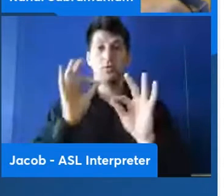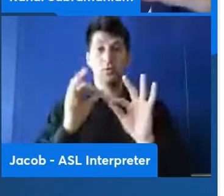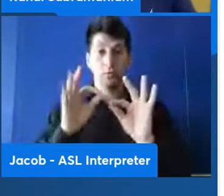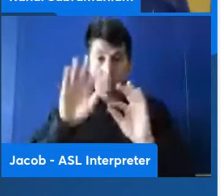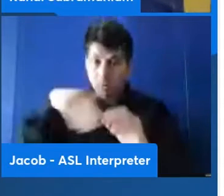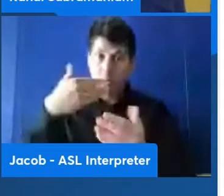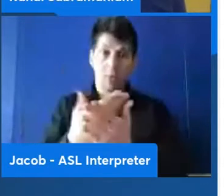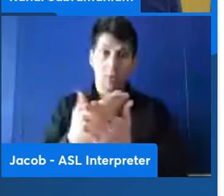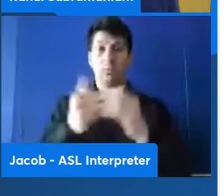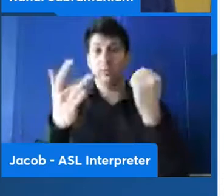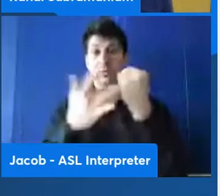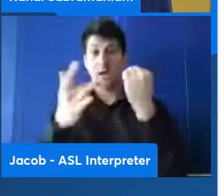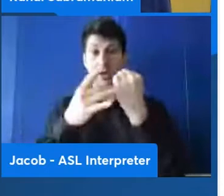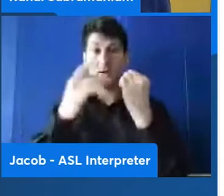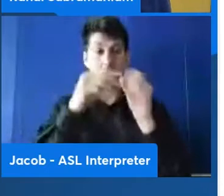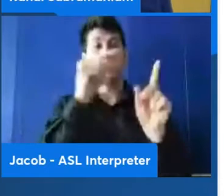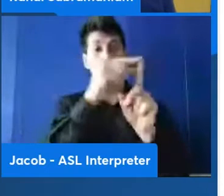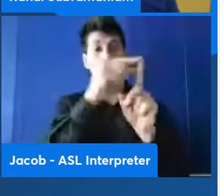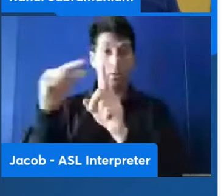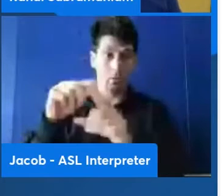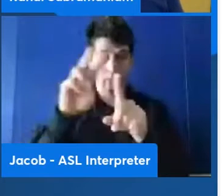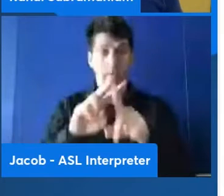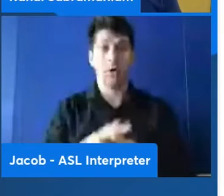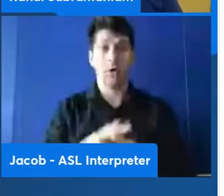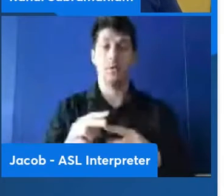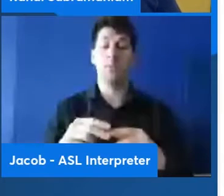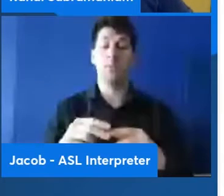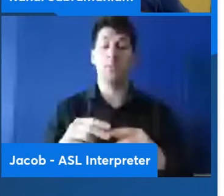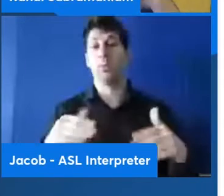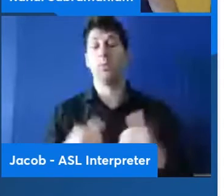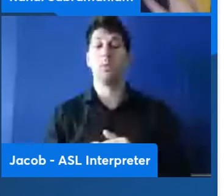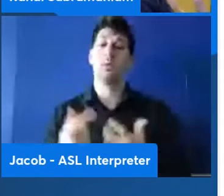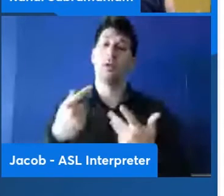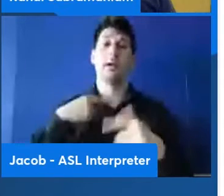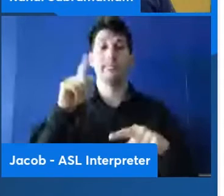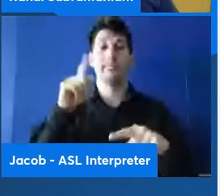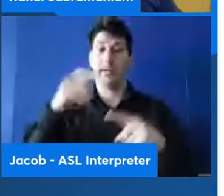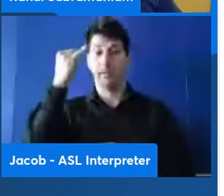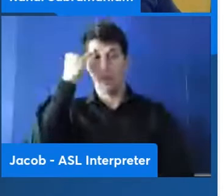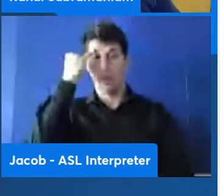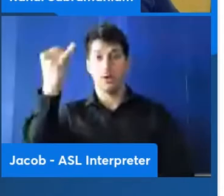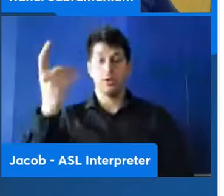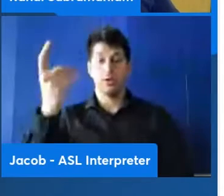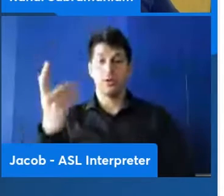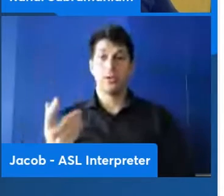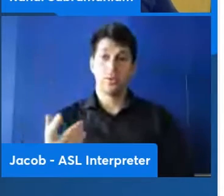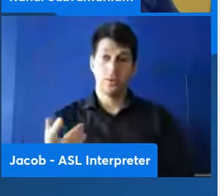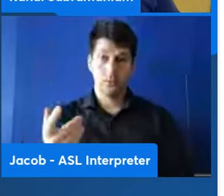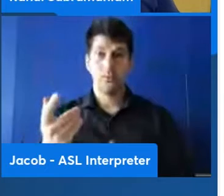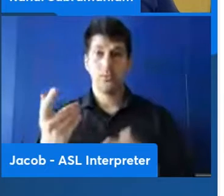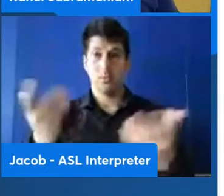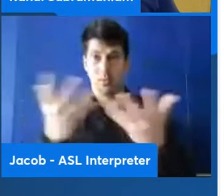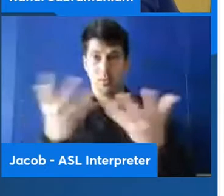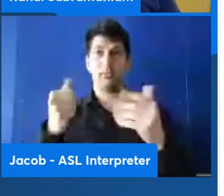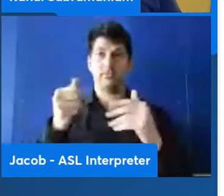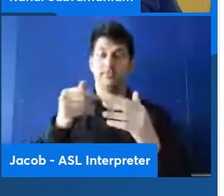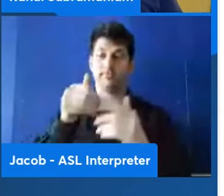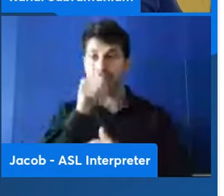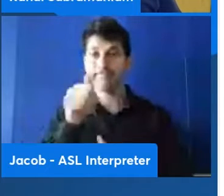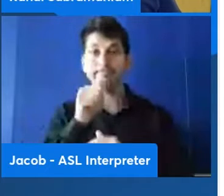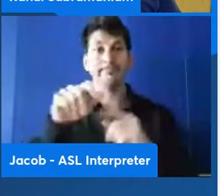all the technical jargon we throw at them, and I can't even imagine, what they go through as they